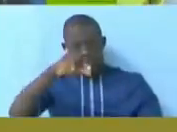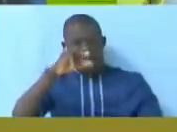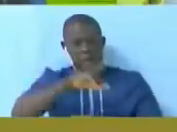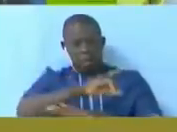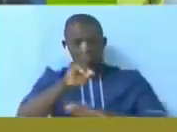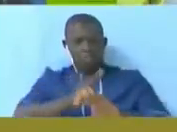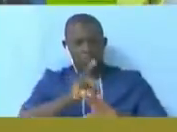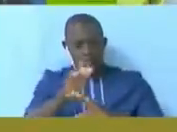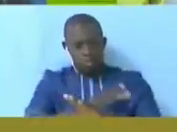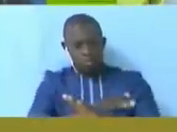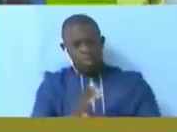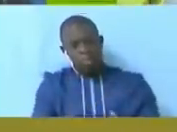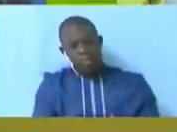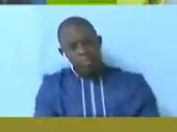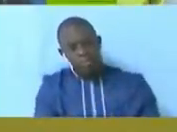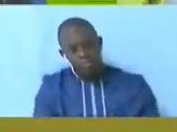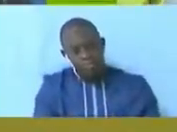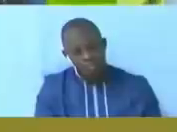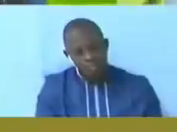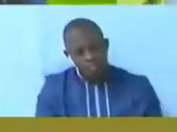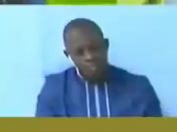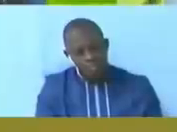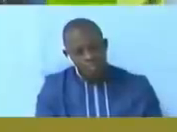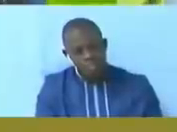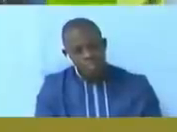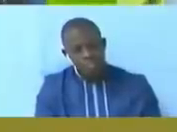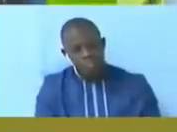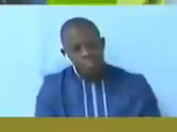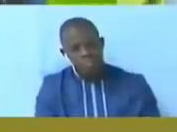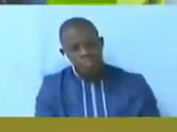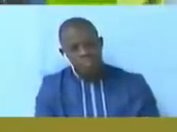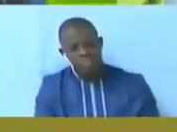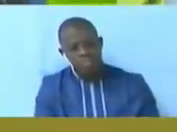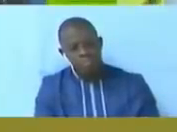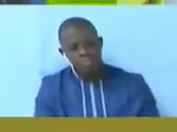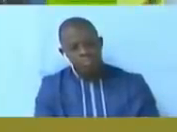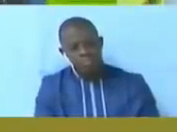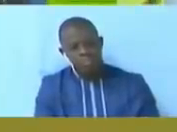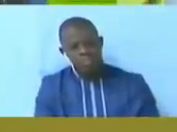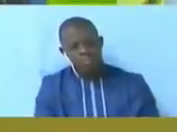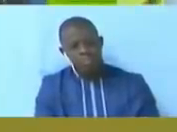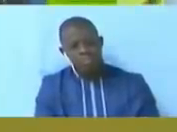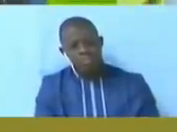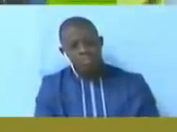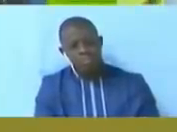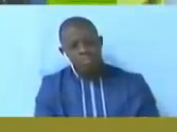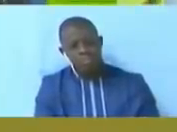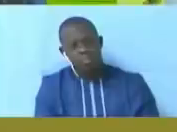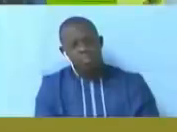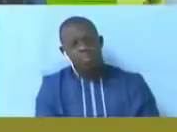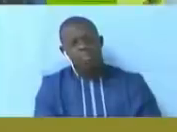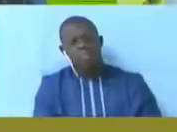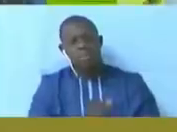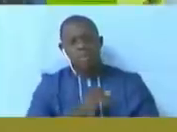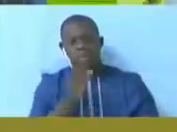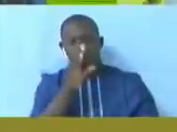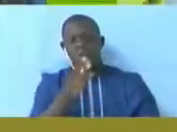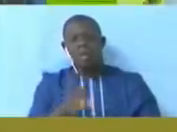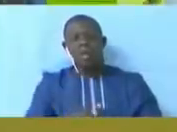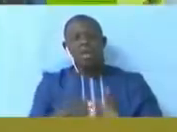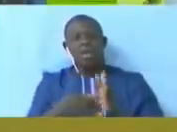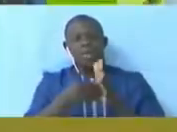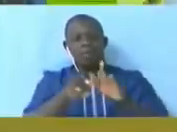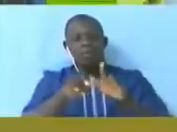wale be president NIA la office mbe NIA president office. Said the director general has instructed me to inform you that you are needed at the NIA headquarters.